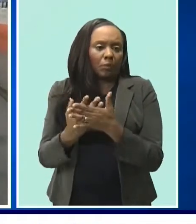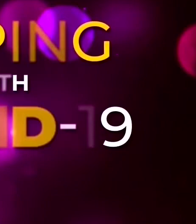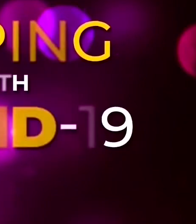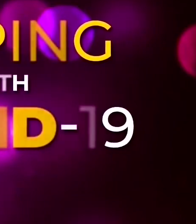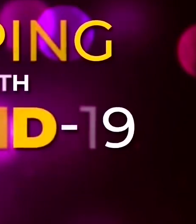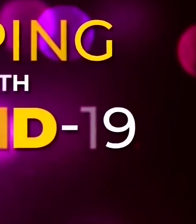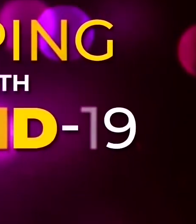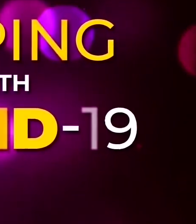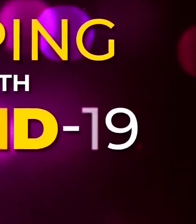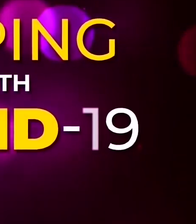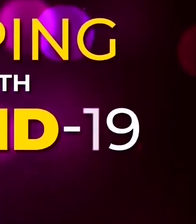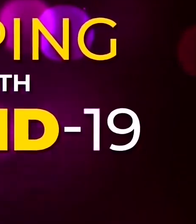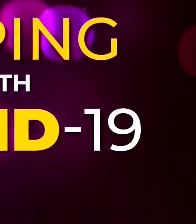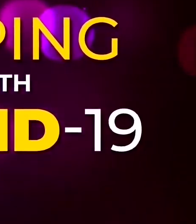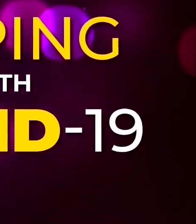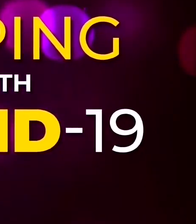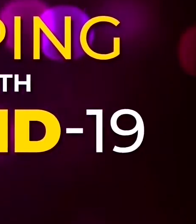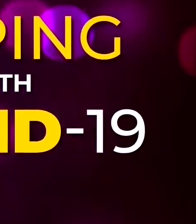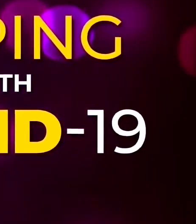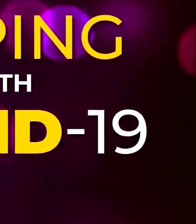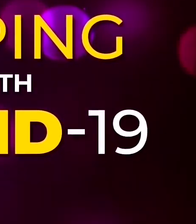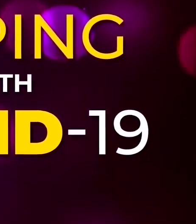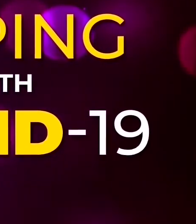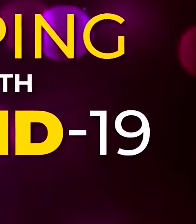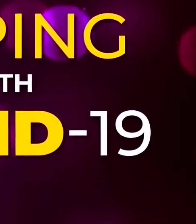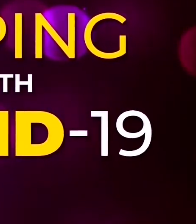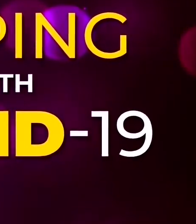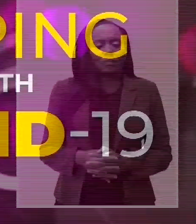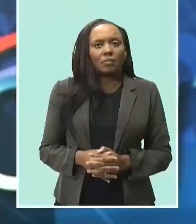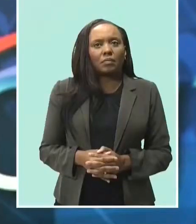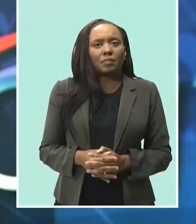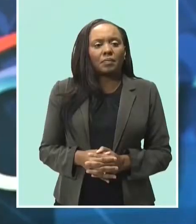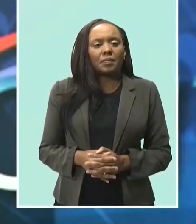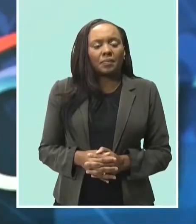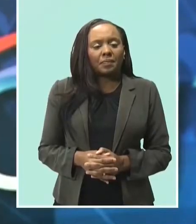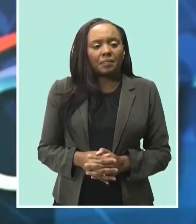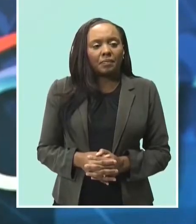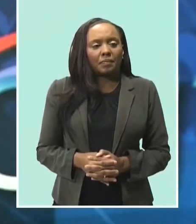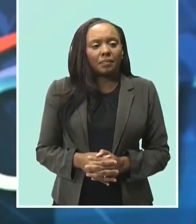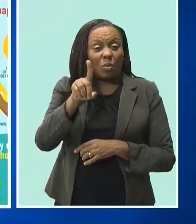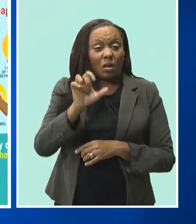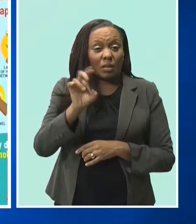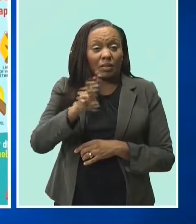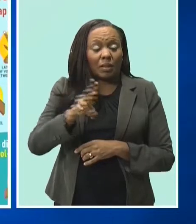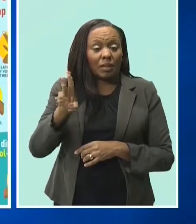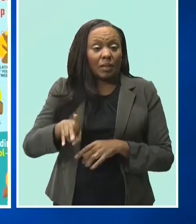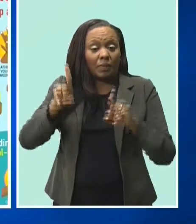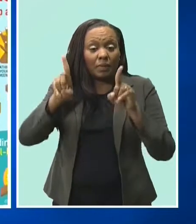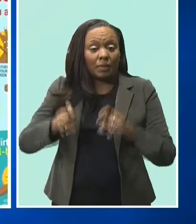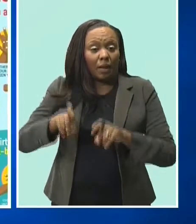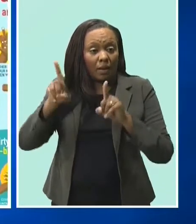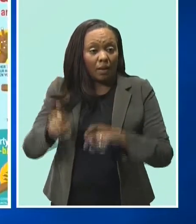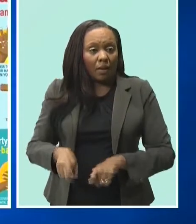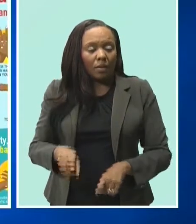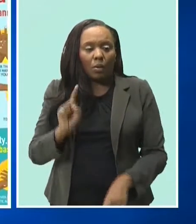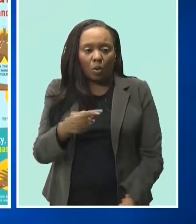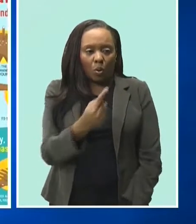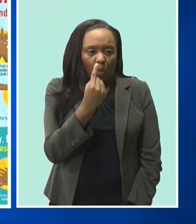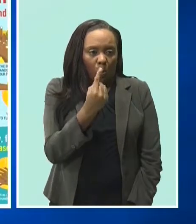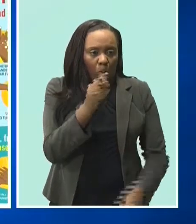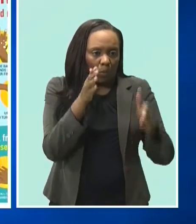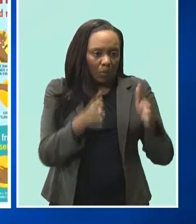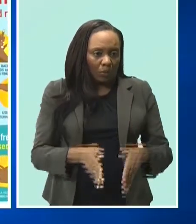of Police, and it is therefore to be regretted that the required amendment did not take place in advance of the